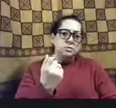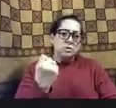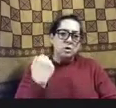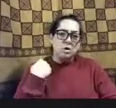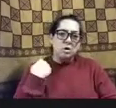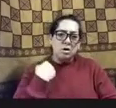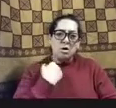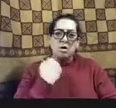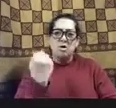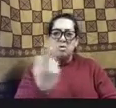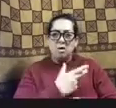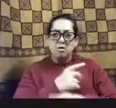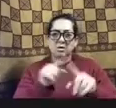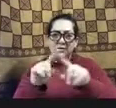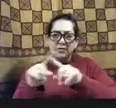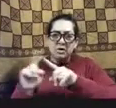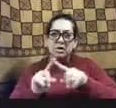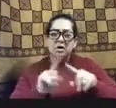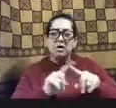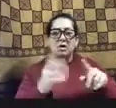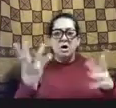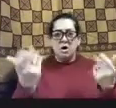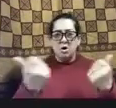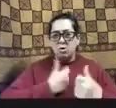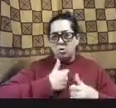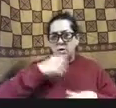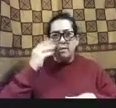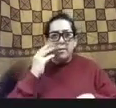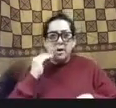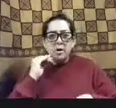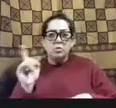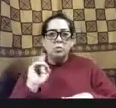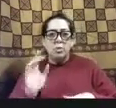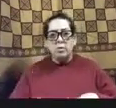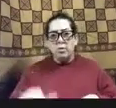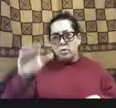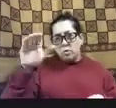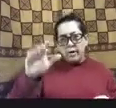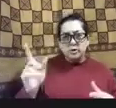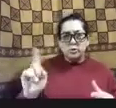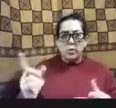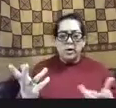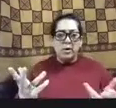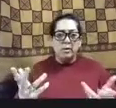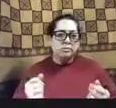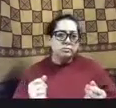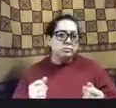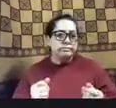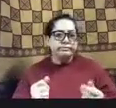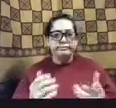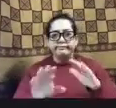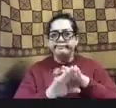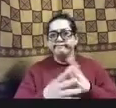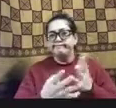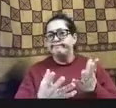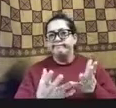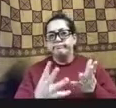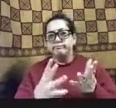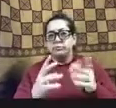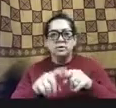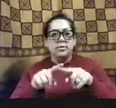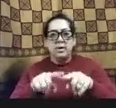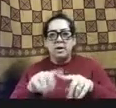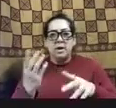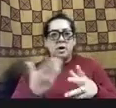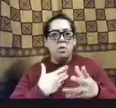different places based on our own experiences, based on where we were raised, based on our own